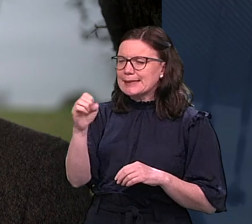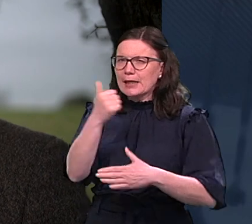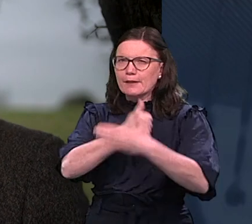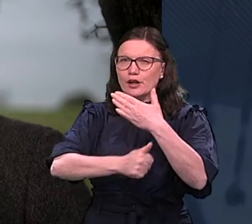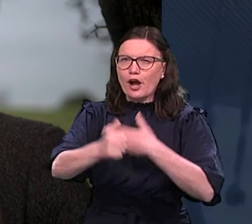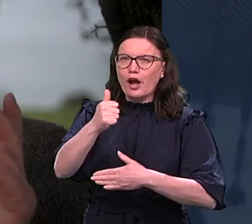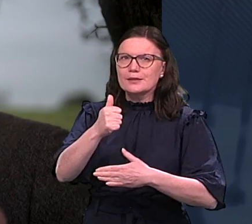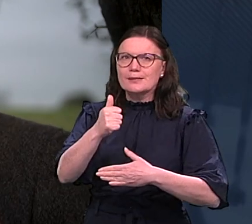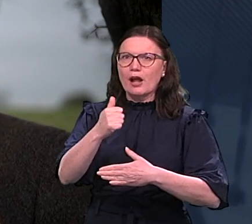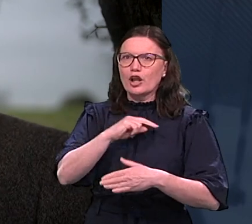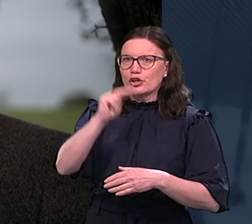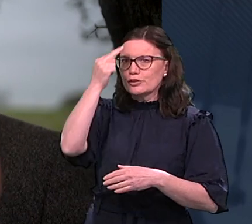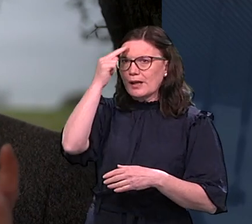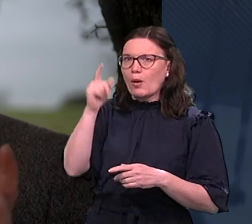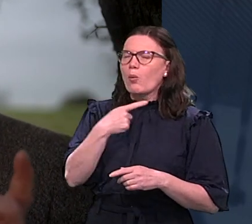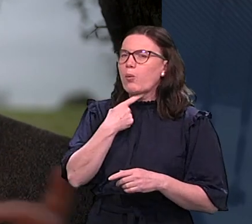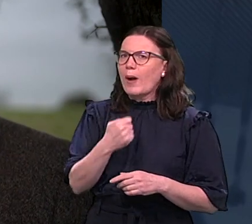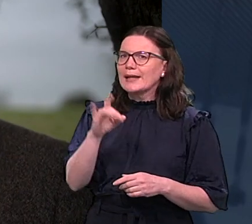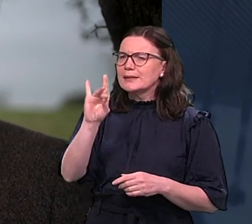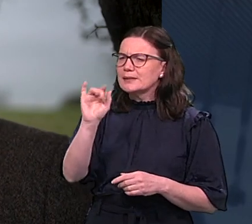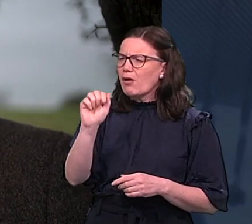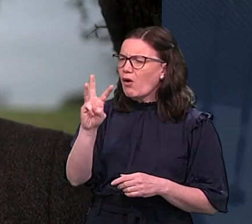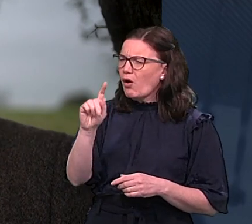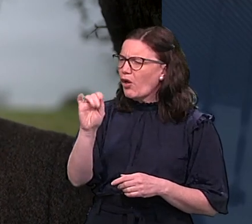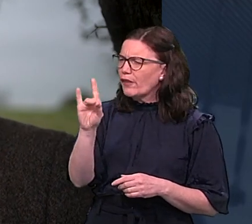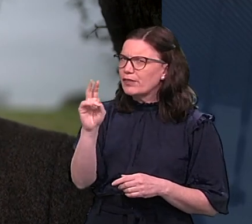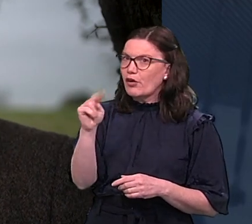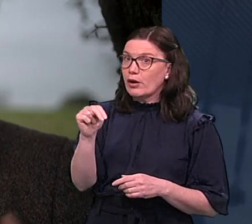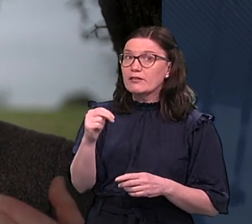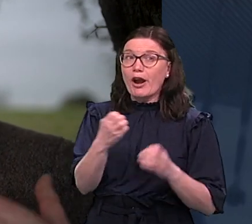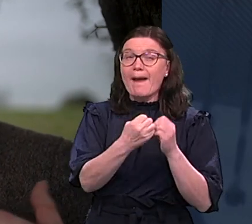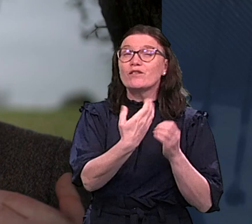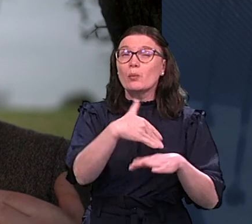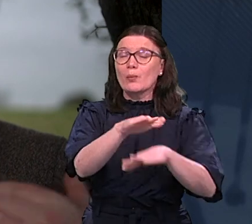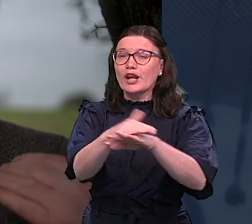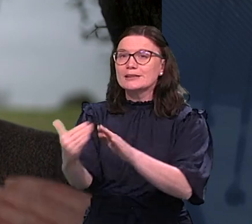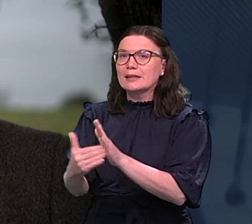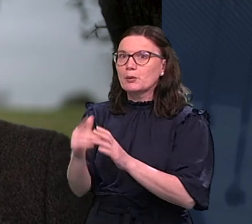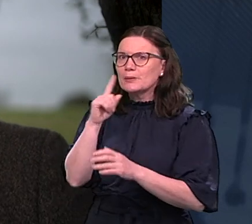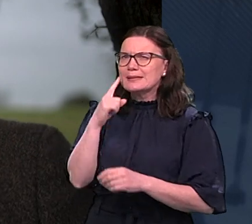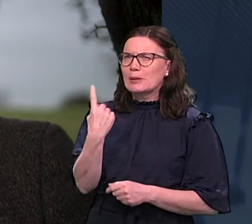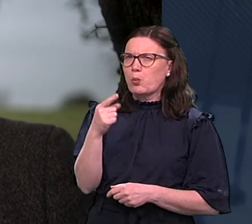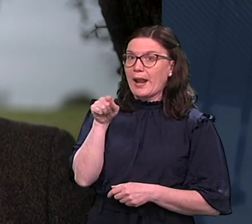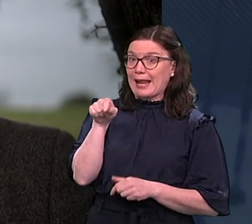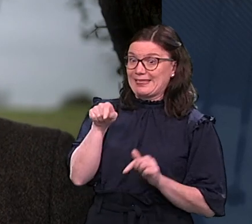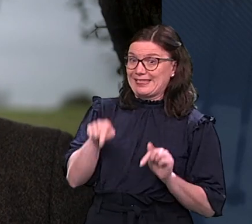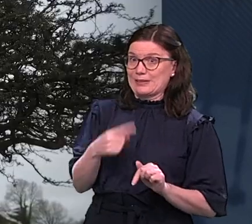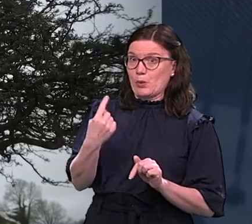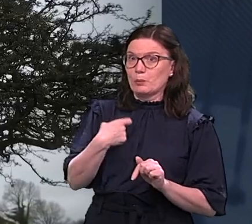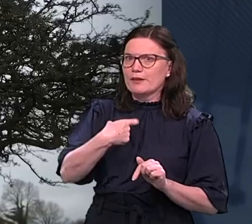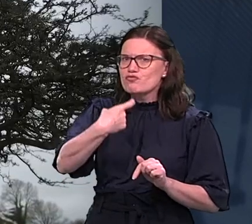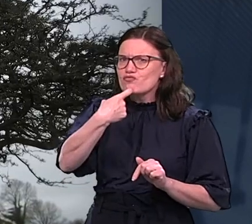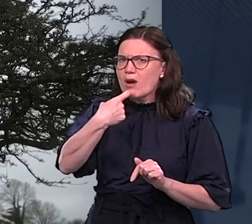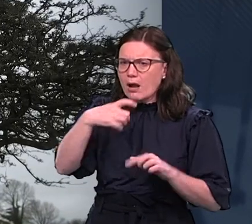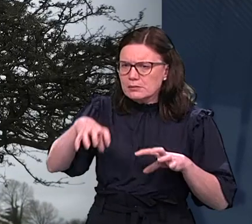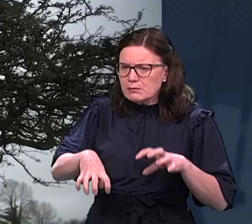fairy tree, it's a white hawthorn. Now, white hawthorn, they're all over the place, but when you see a tree like this with rocks underneath it,